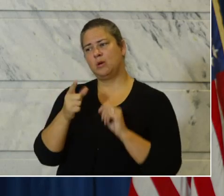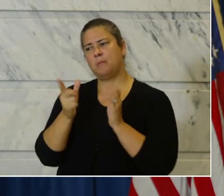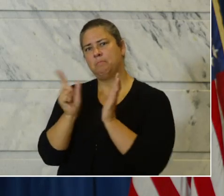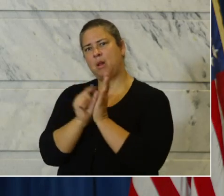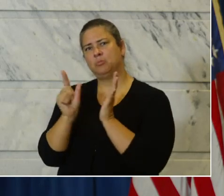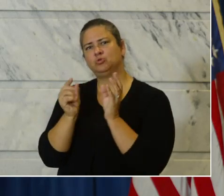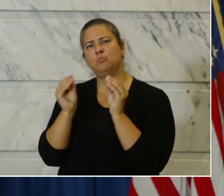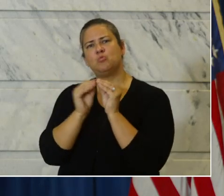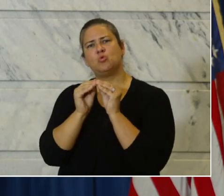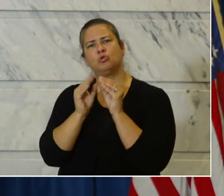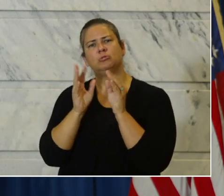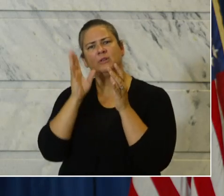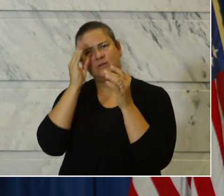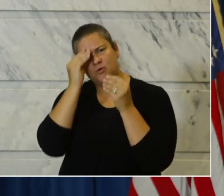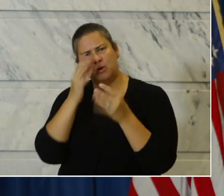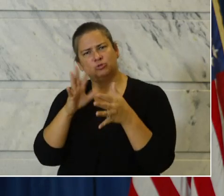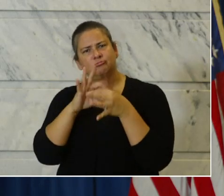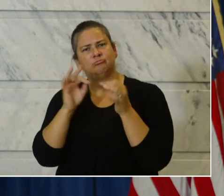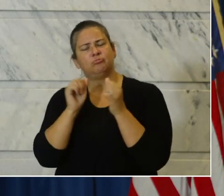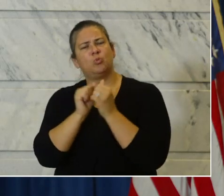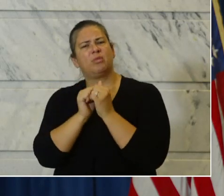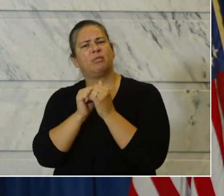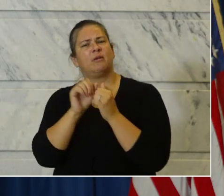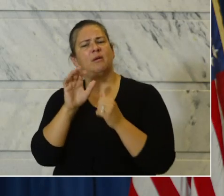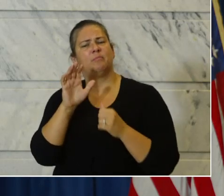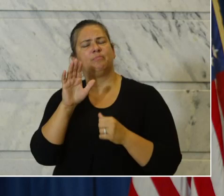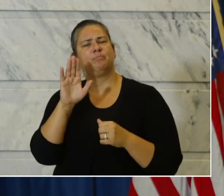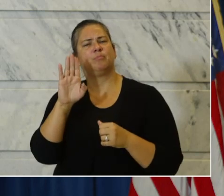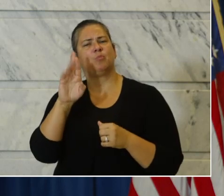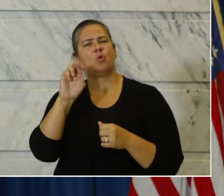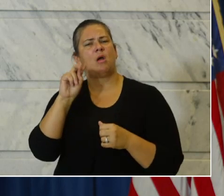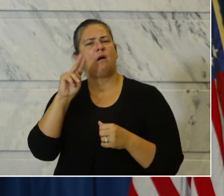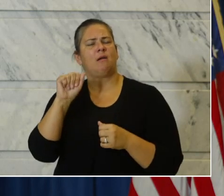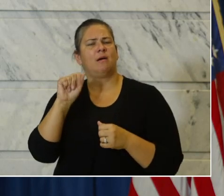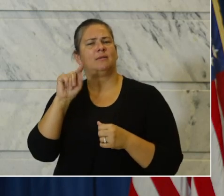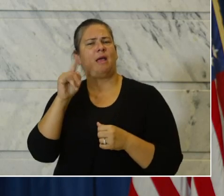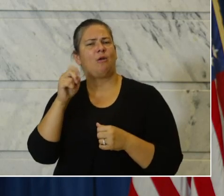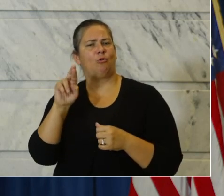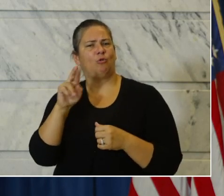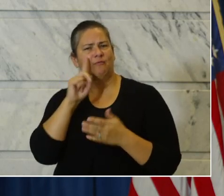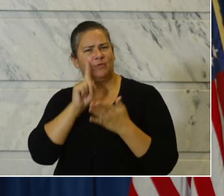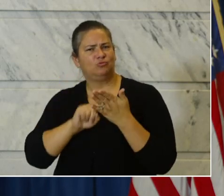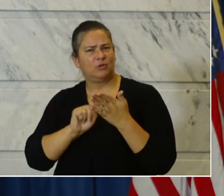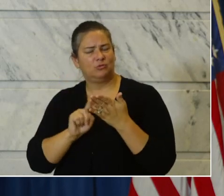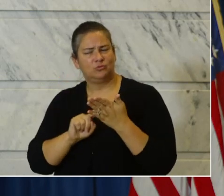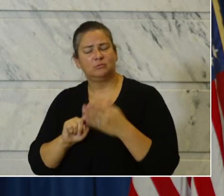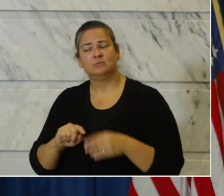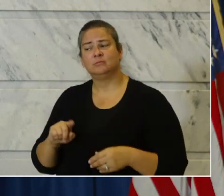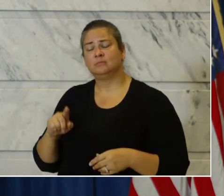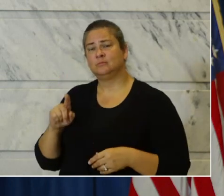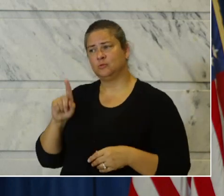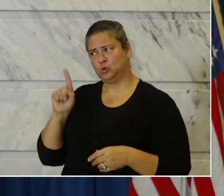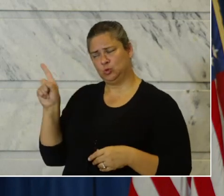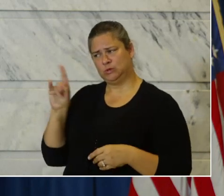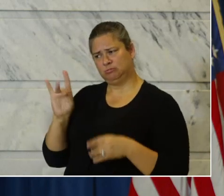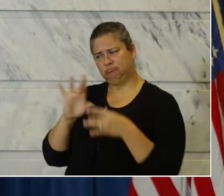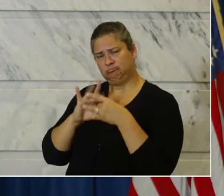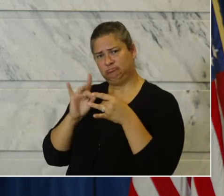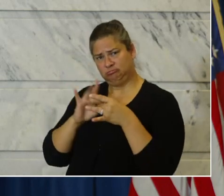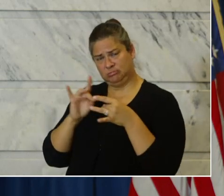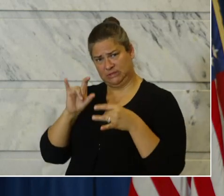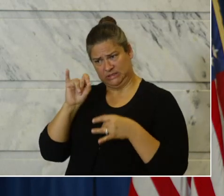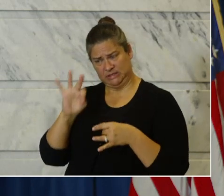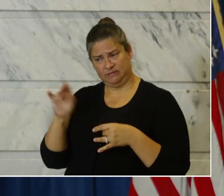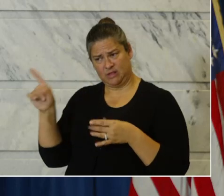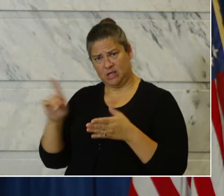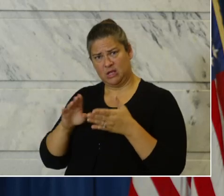information about the Breonna Taylor investigation online. You said the release of those details wouldn't impact the